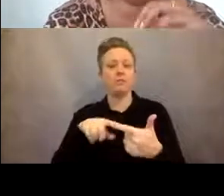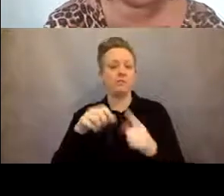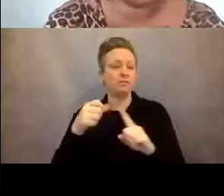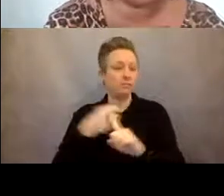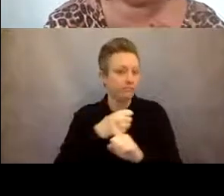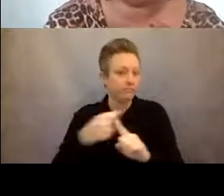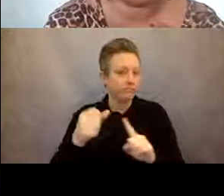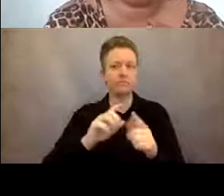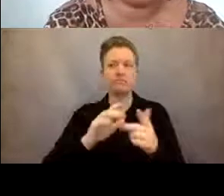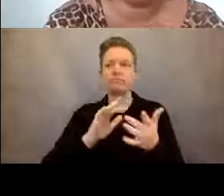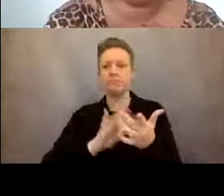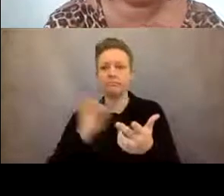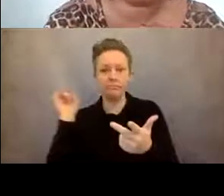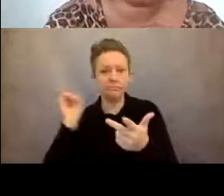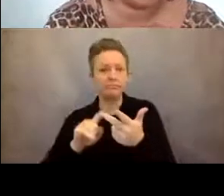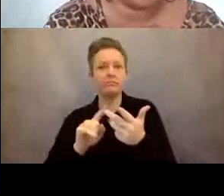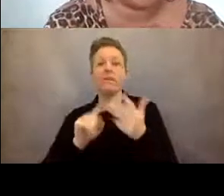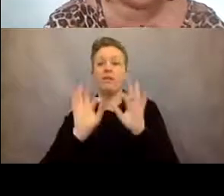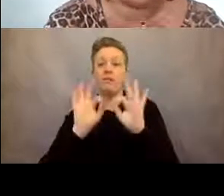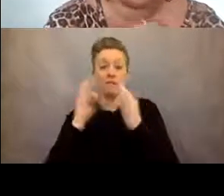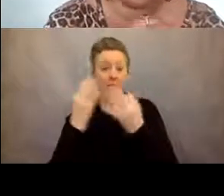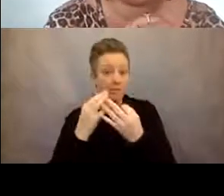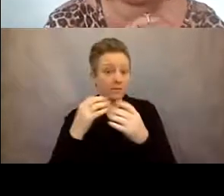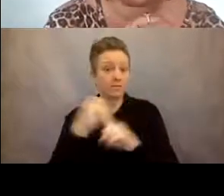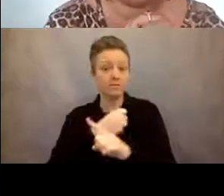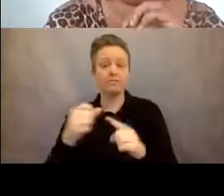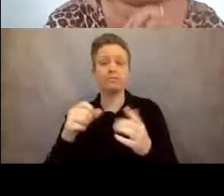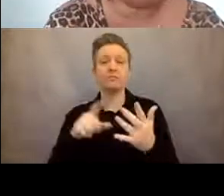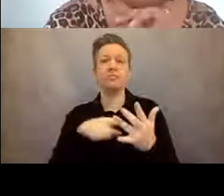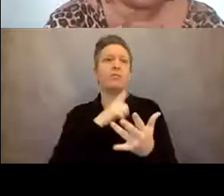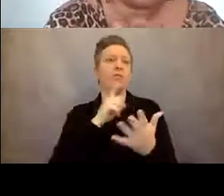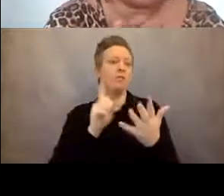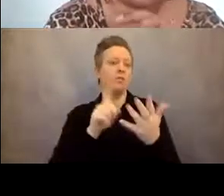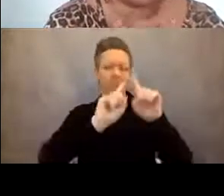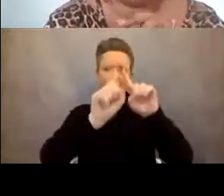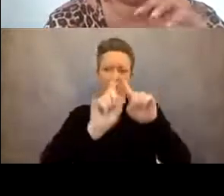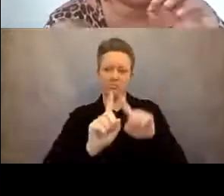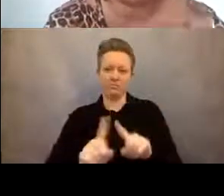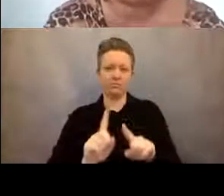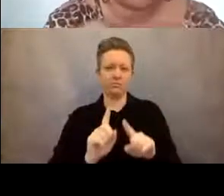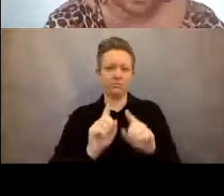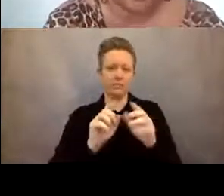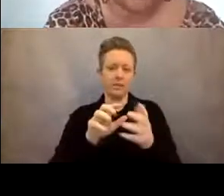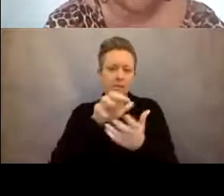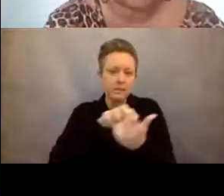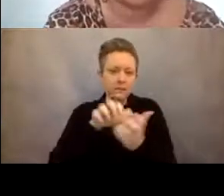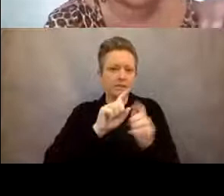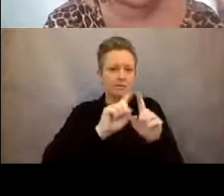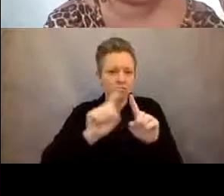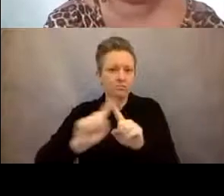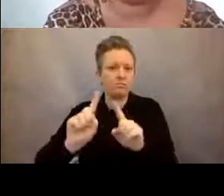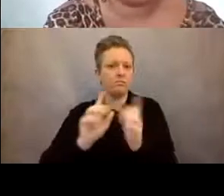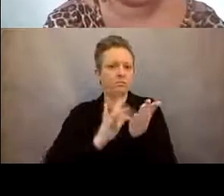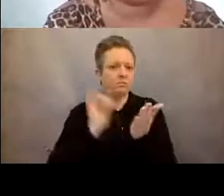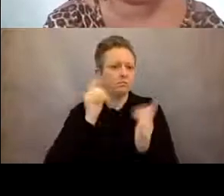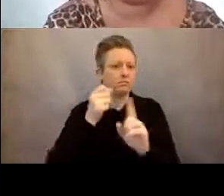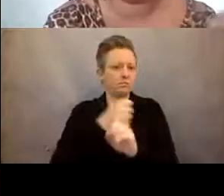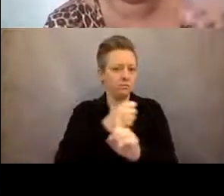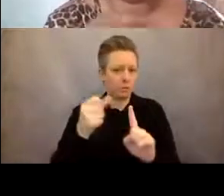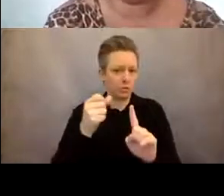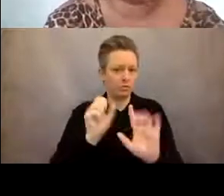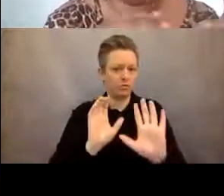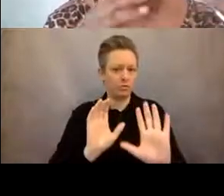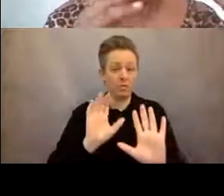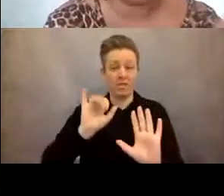for when we're thinking about polyvictimization is that the definition itself emphasizes